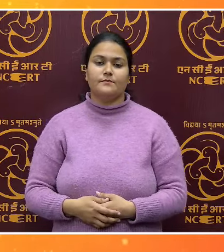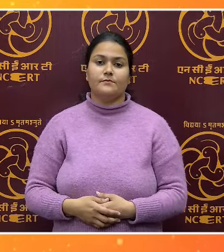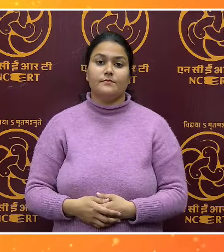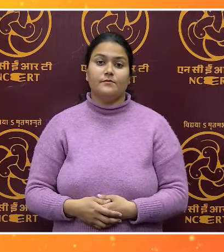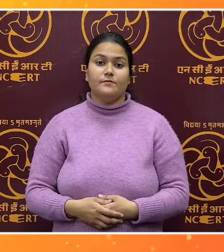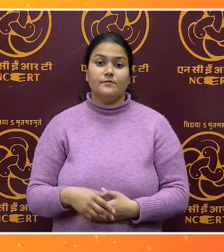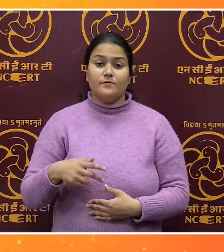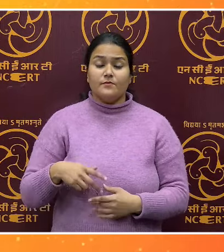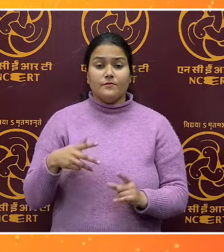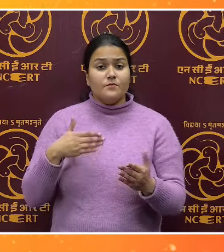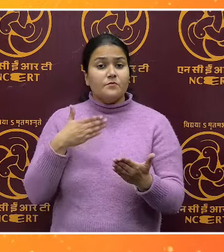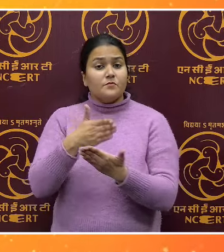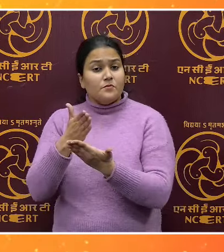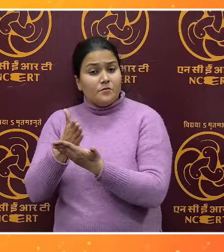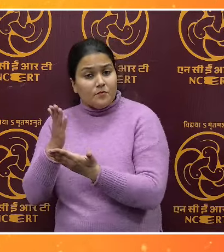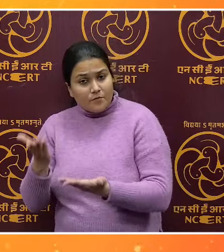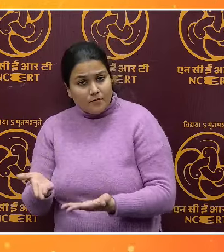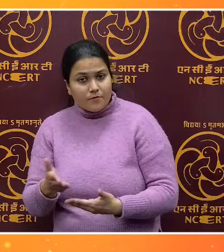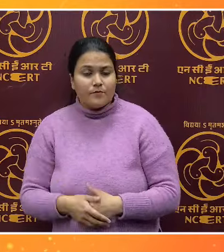forms.